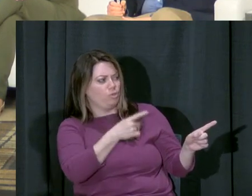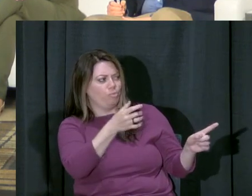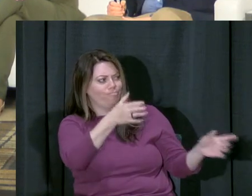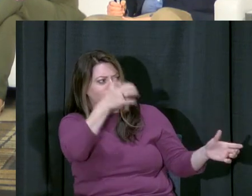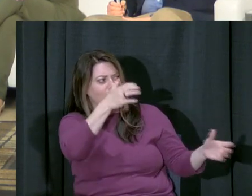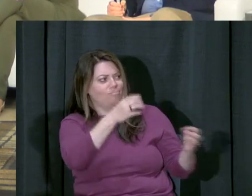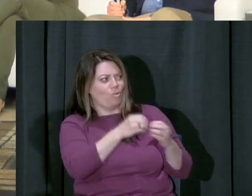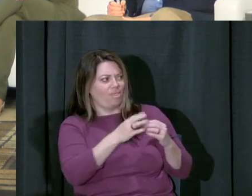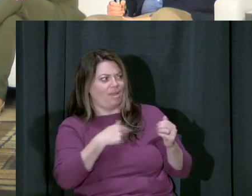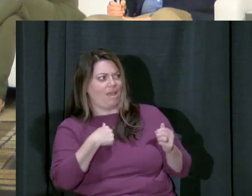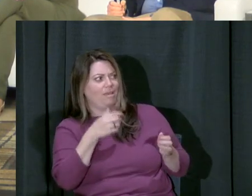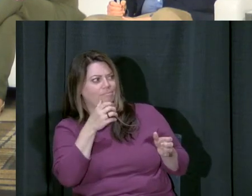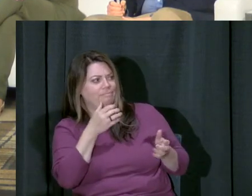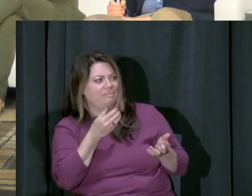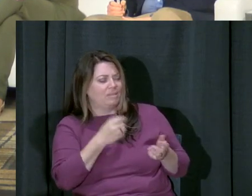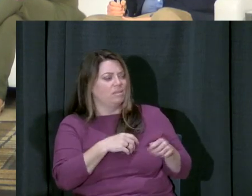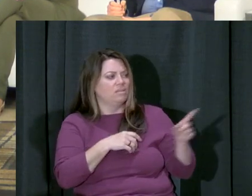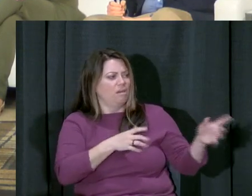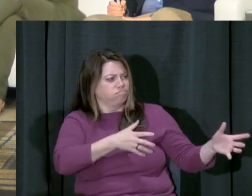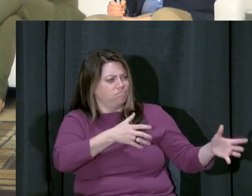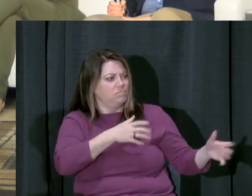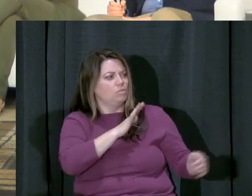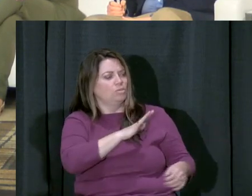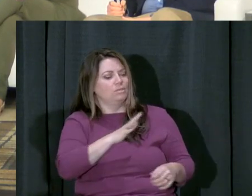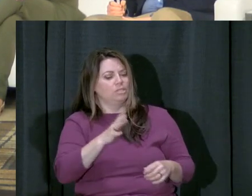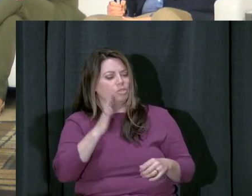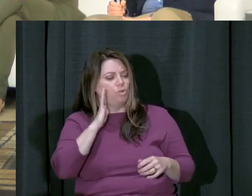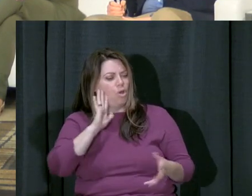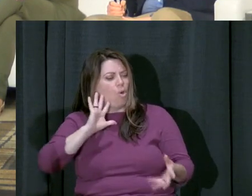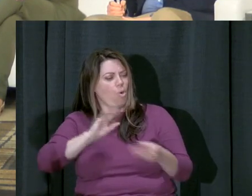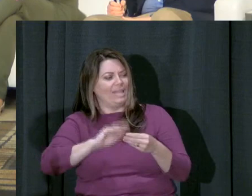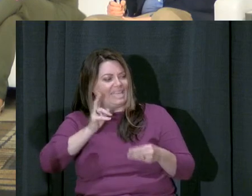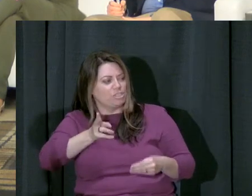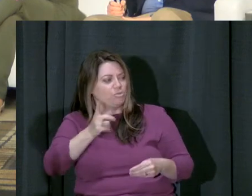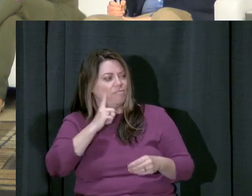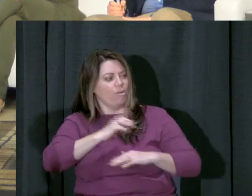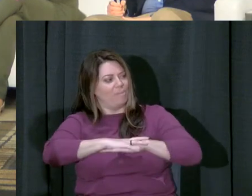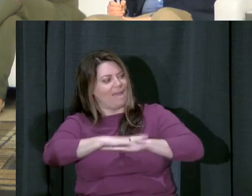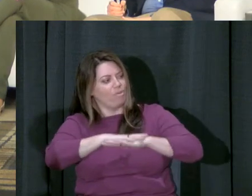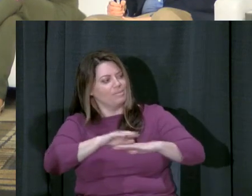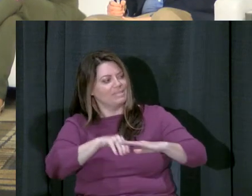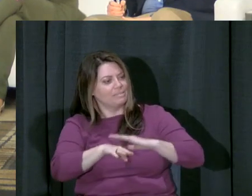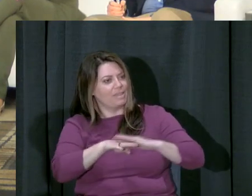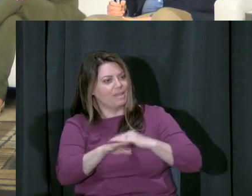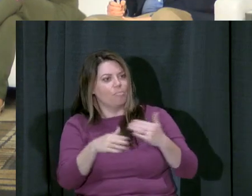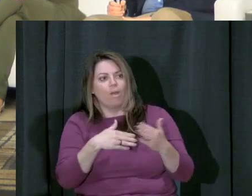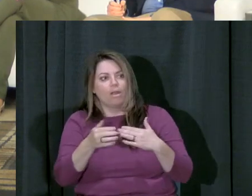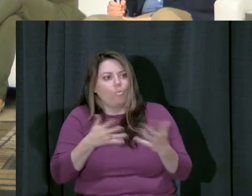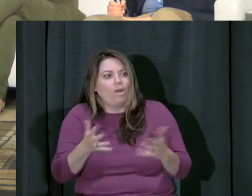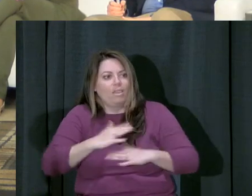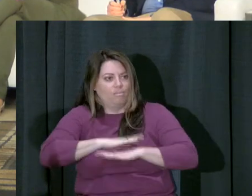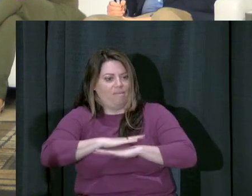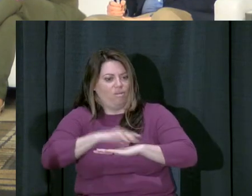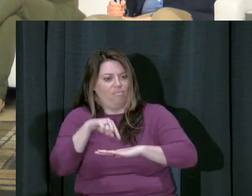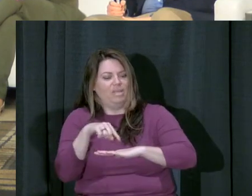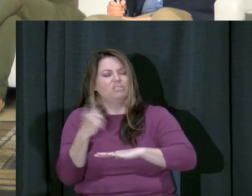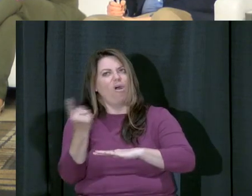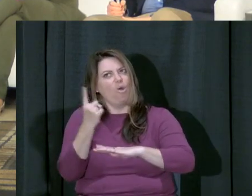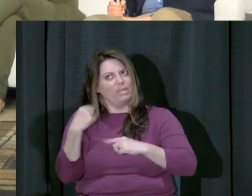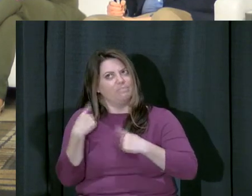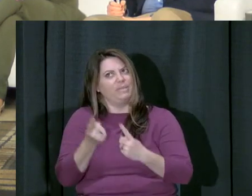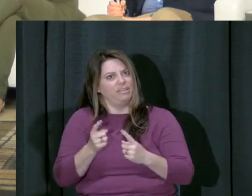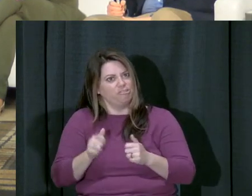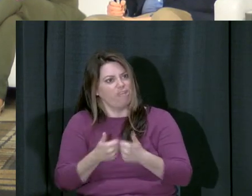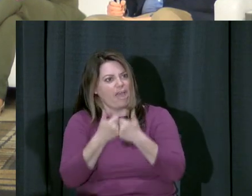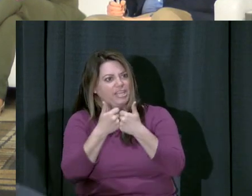know, but the whole history of platform accessibility, regardless of what that platform, it's always been a challenge to try